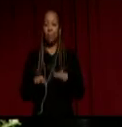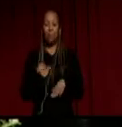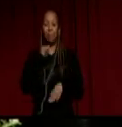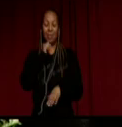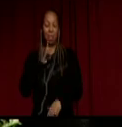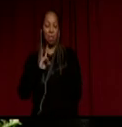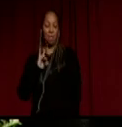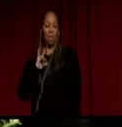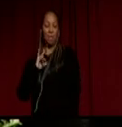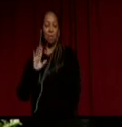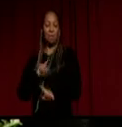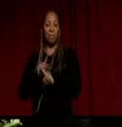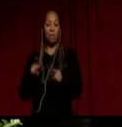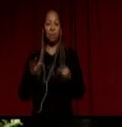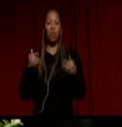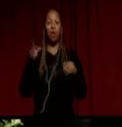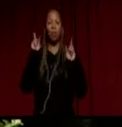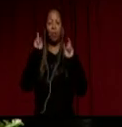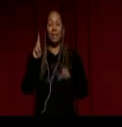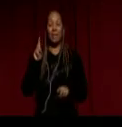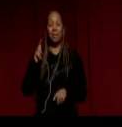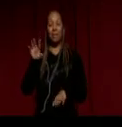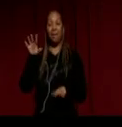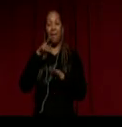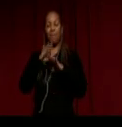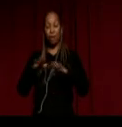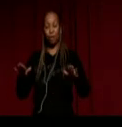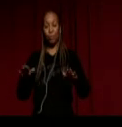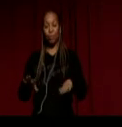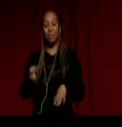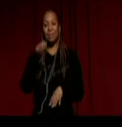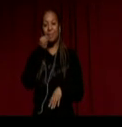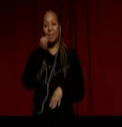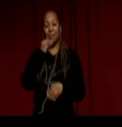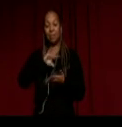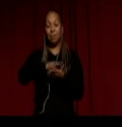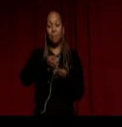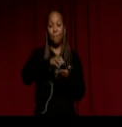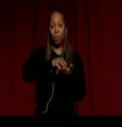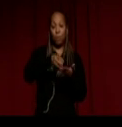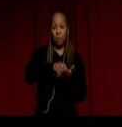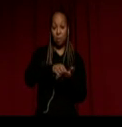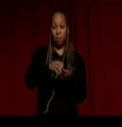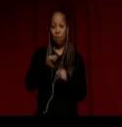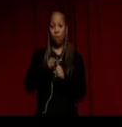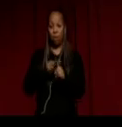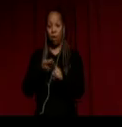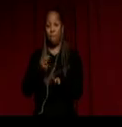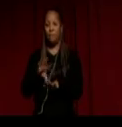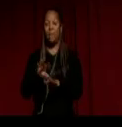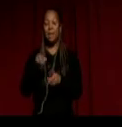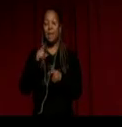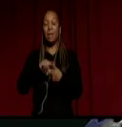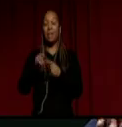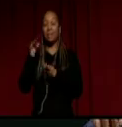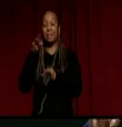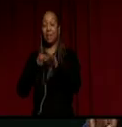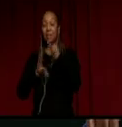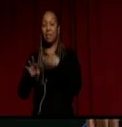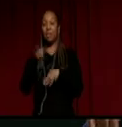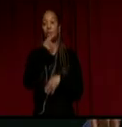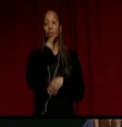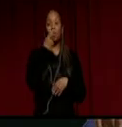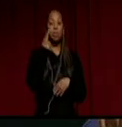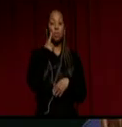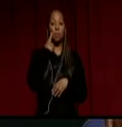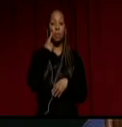do need to have our children learn to cook and eat more of the food they cook themselves and less of the stuff they get from somebody else. Is there a website where